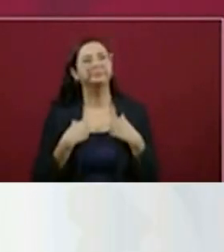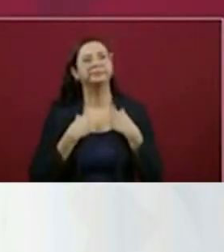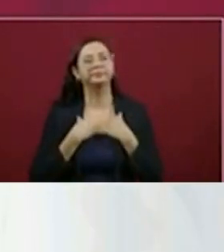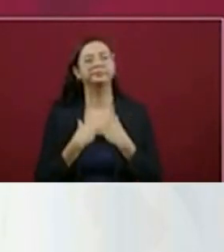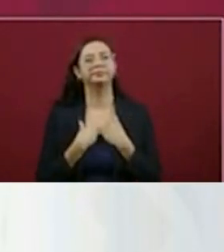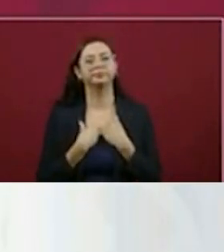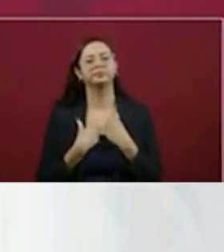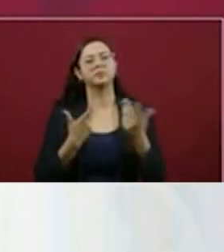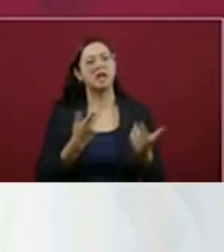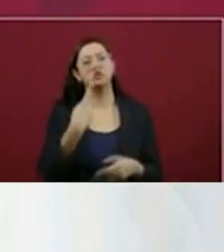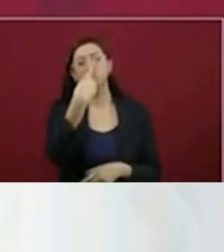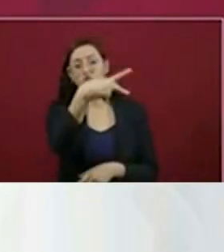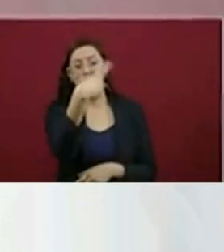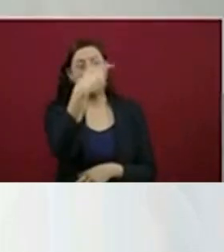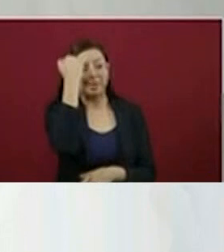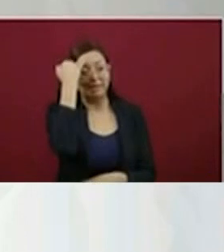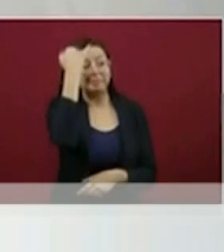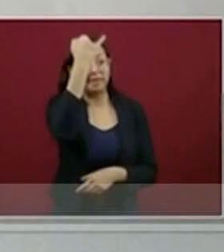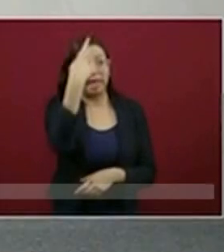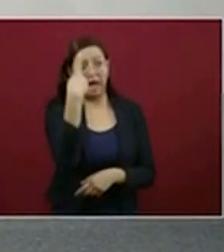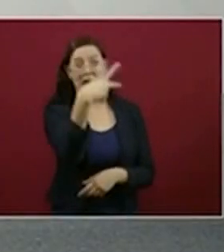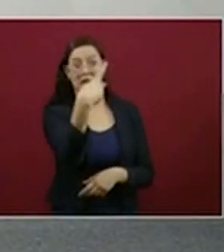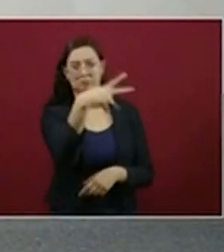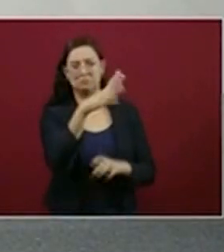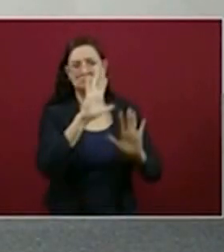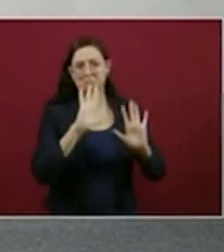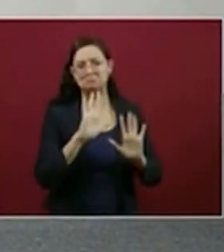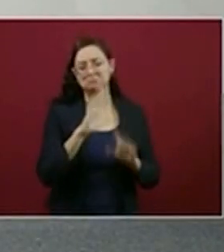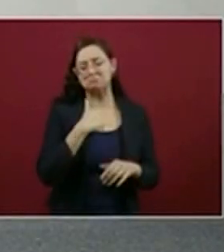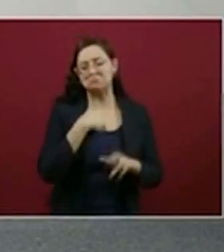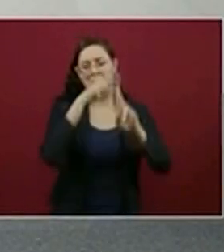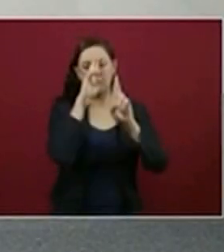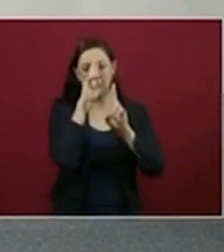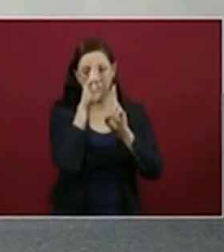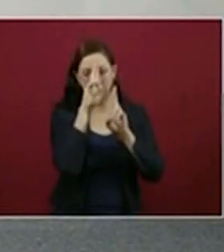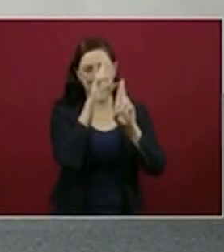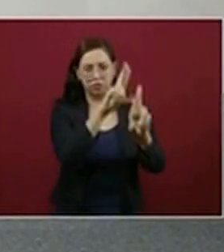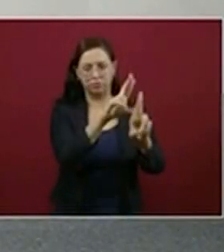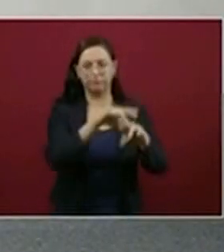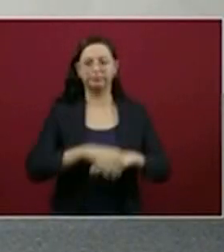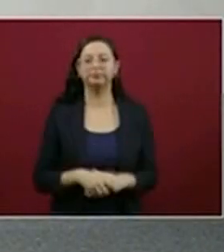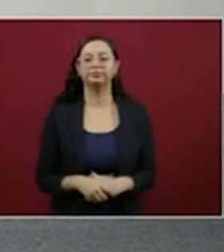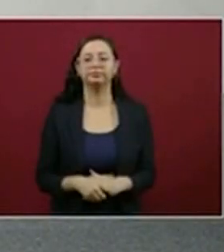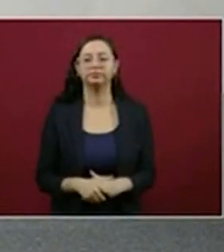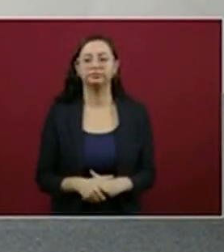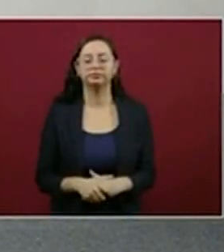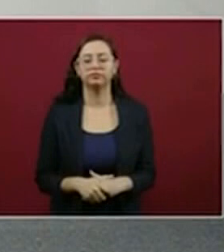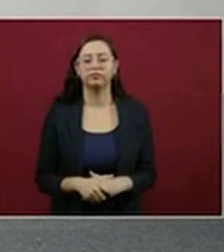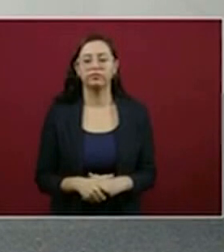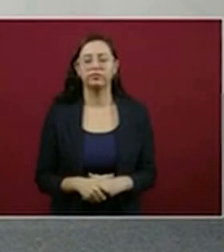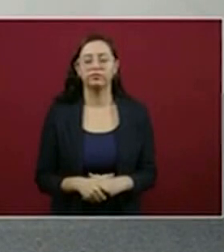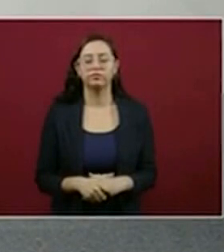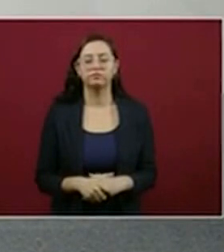He has a vision, and I respect it and consider it legitimate. But we have our strategy to handle migration, the creation of jobs,